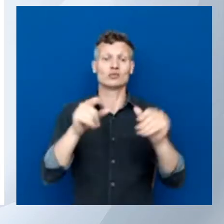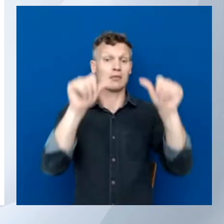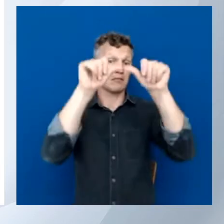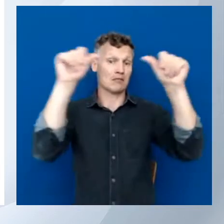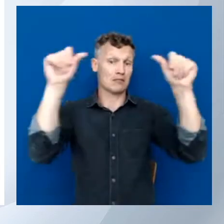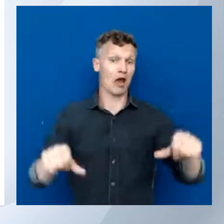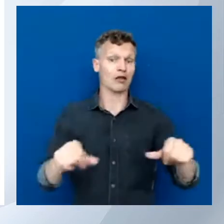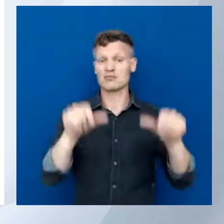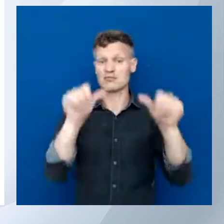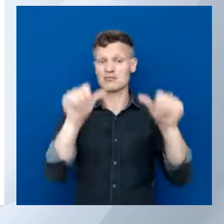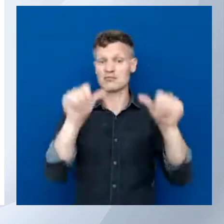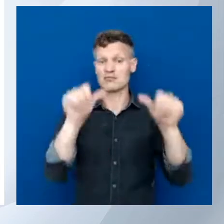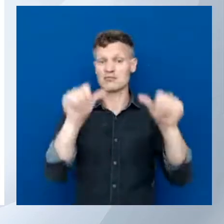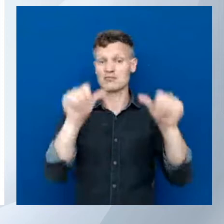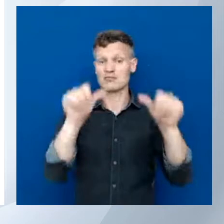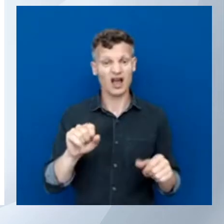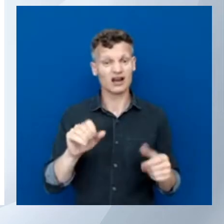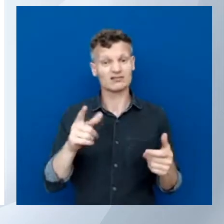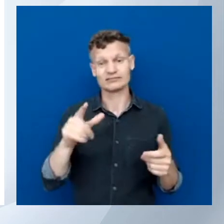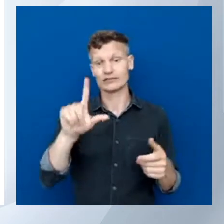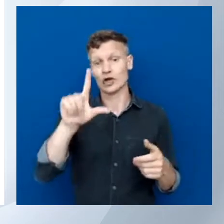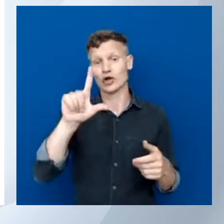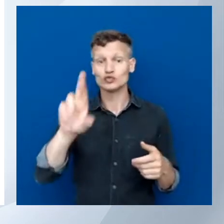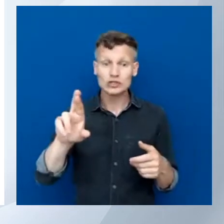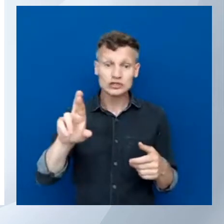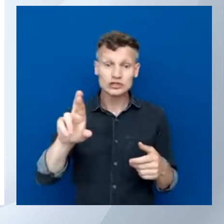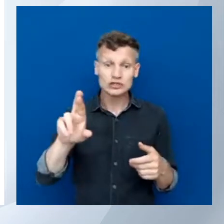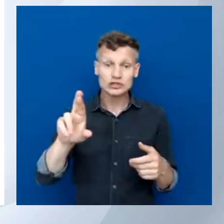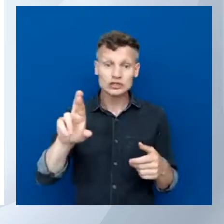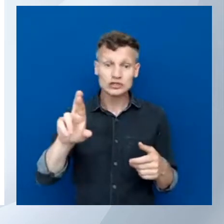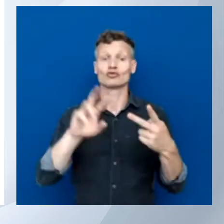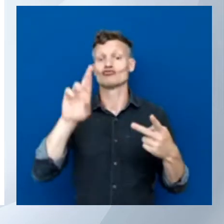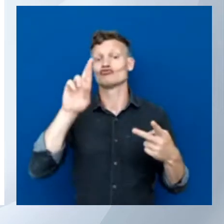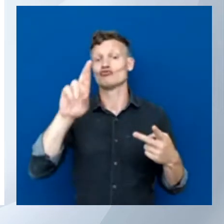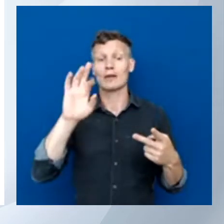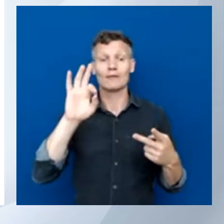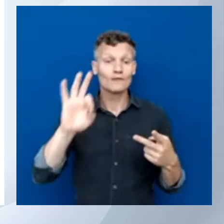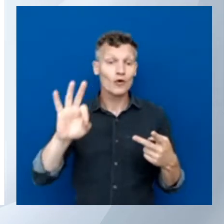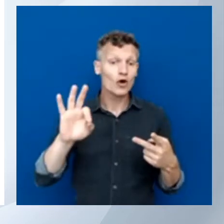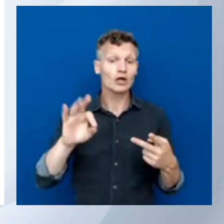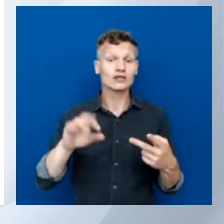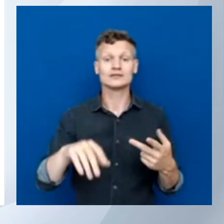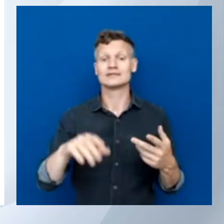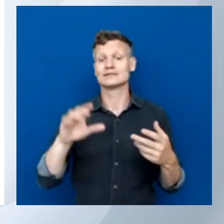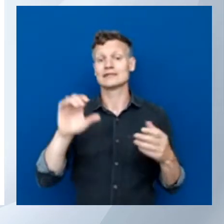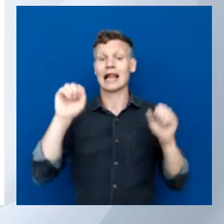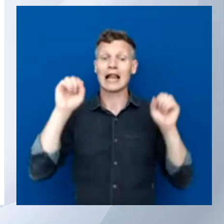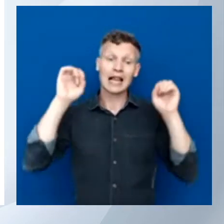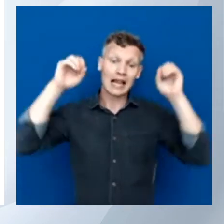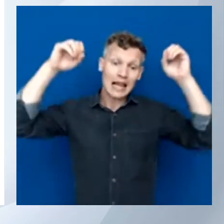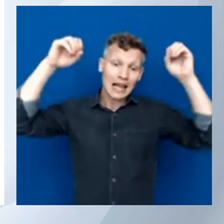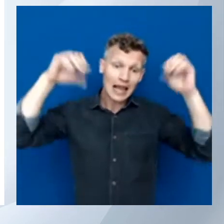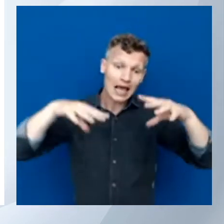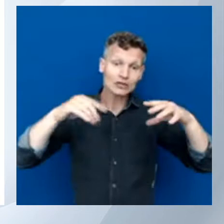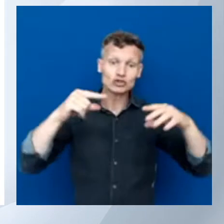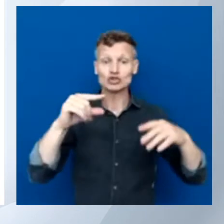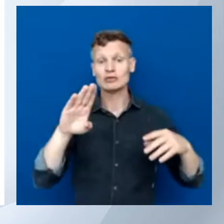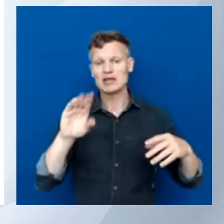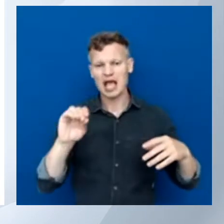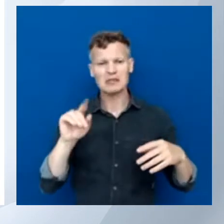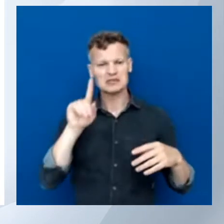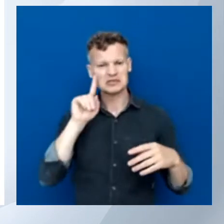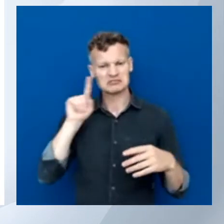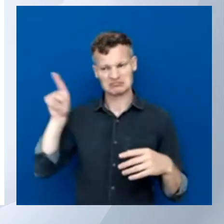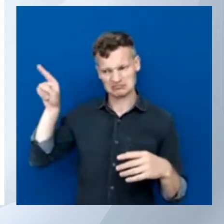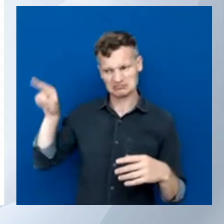a random forest like GBM, and so on. The output depends on the scenario you are modeling for.